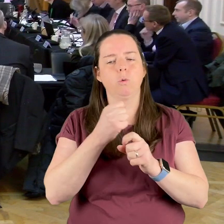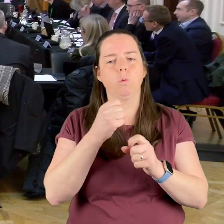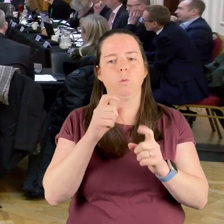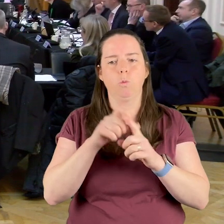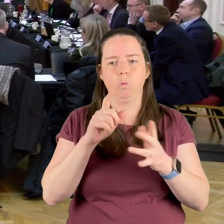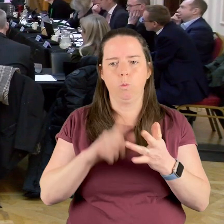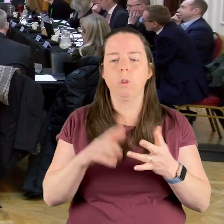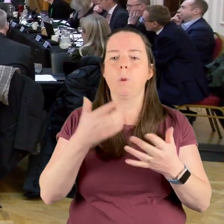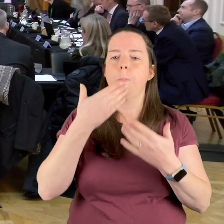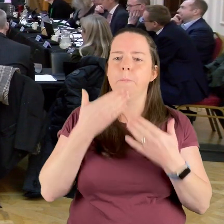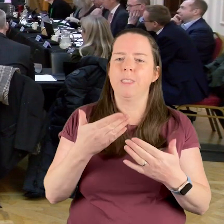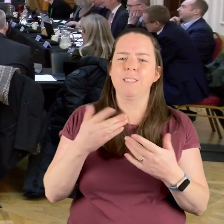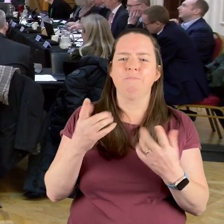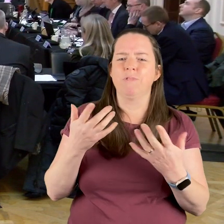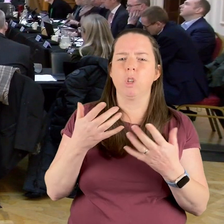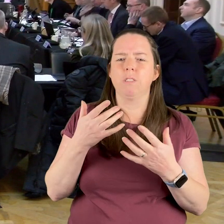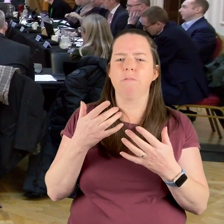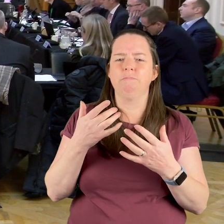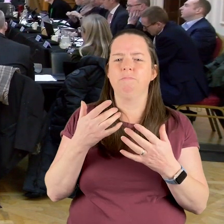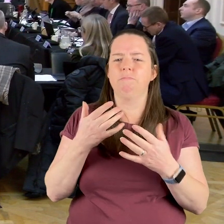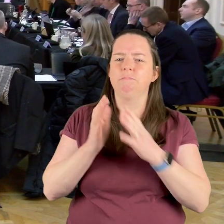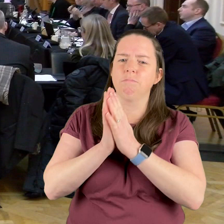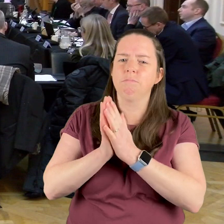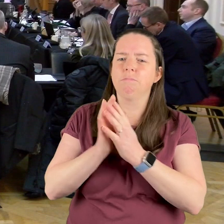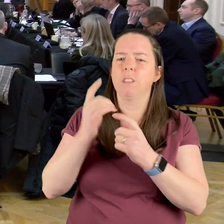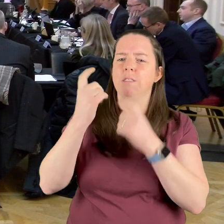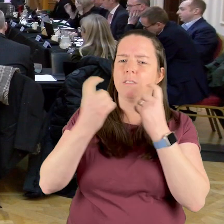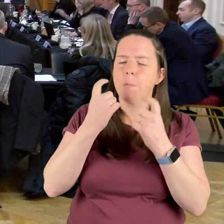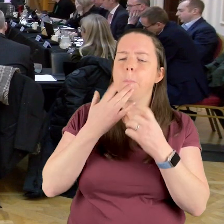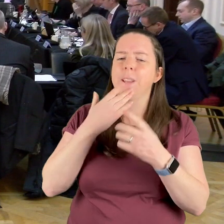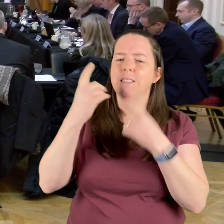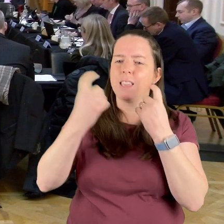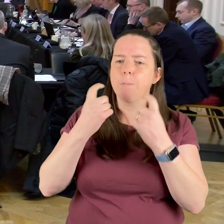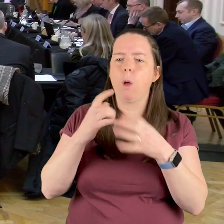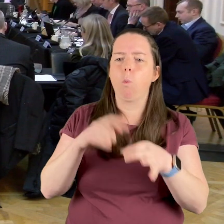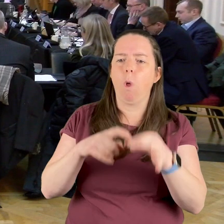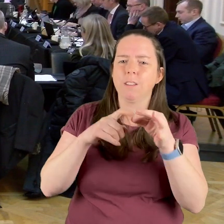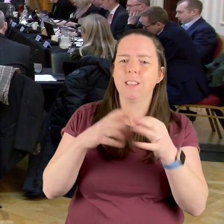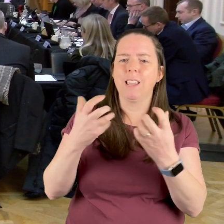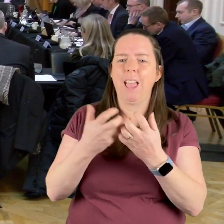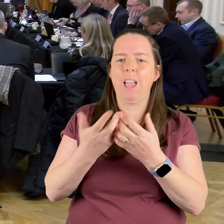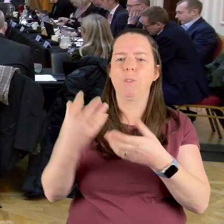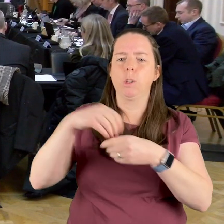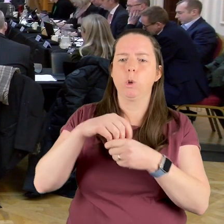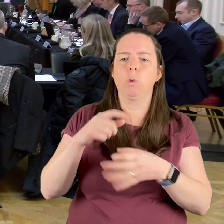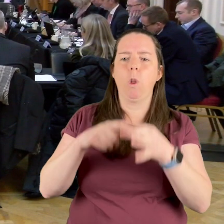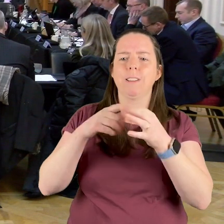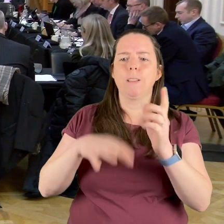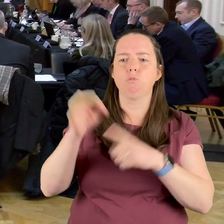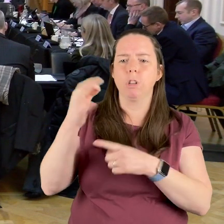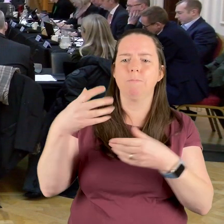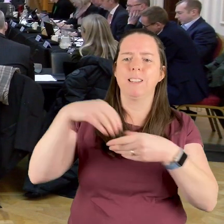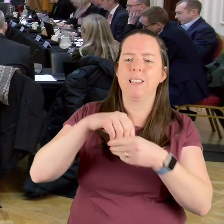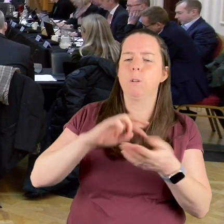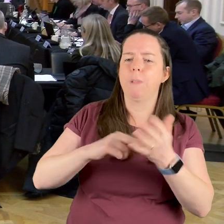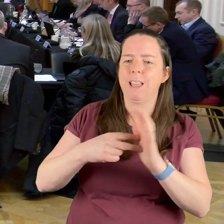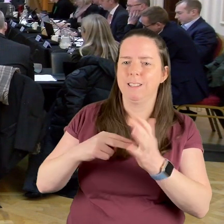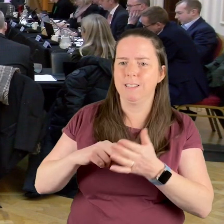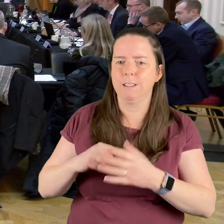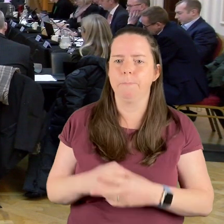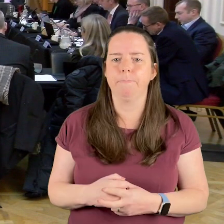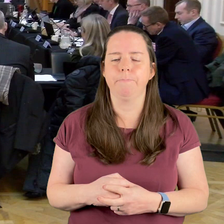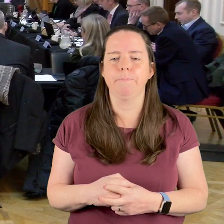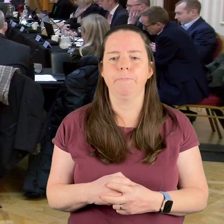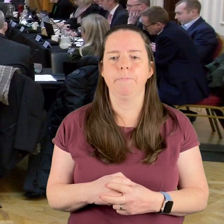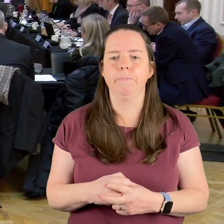building quality improvements into everything that we do. So please, it's just a plead in terms of please think about quality and